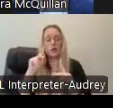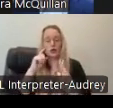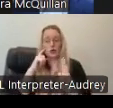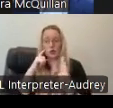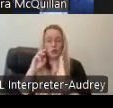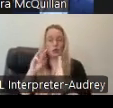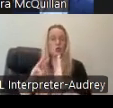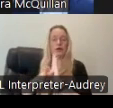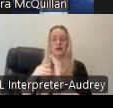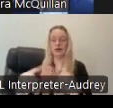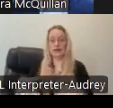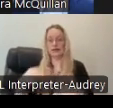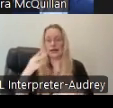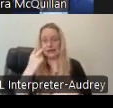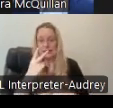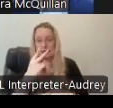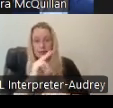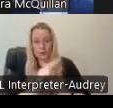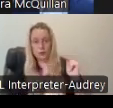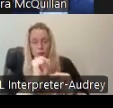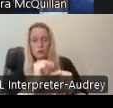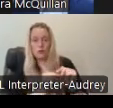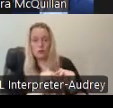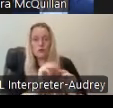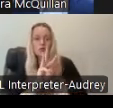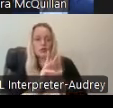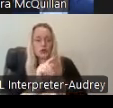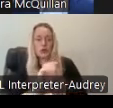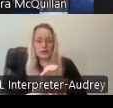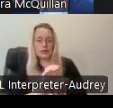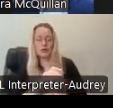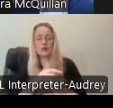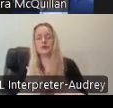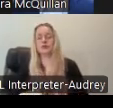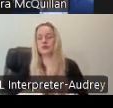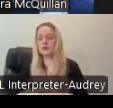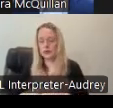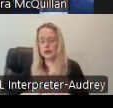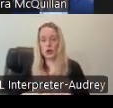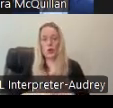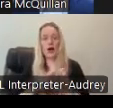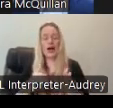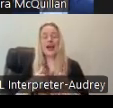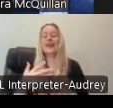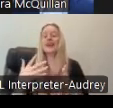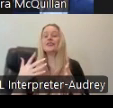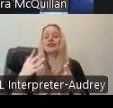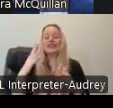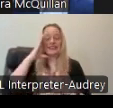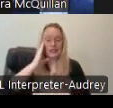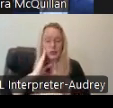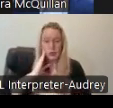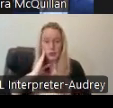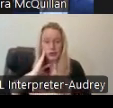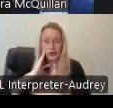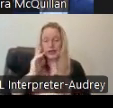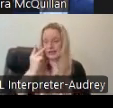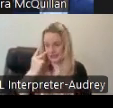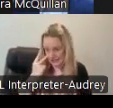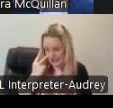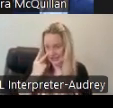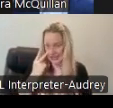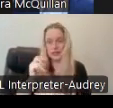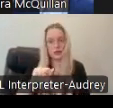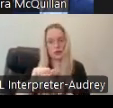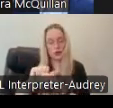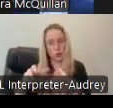incredible rebuilding of the World Trade Center firsthand. I've seen firsthand the workforce behind this project